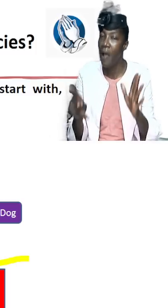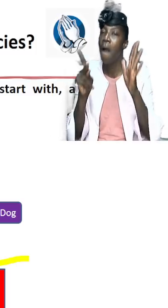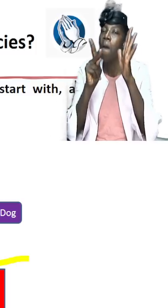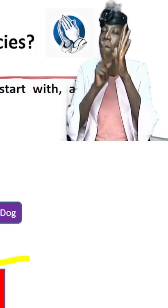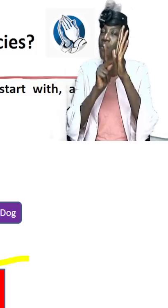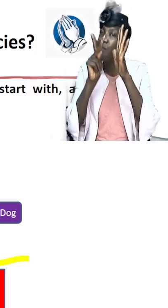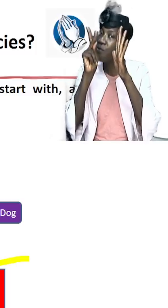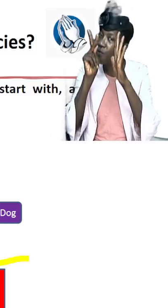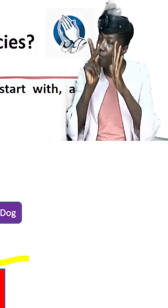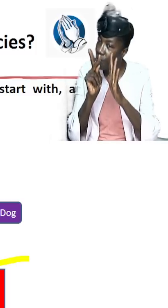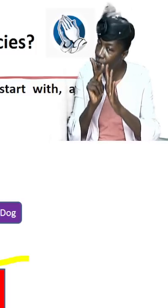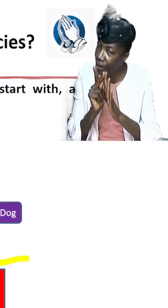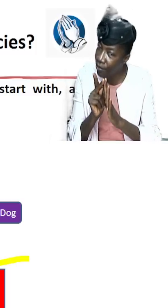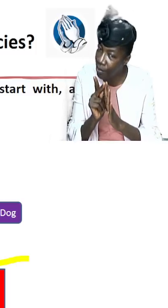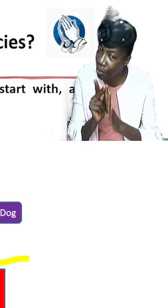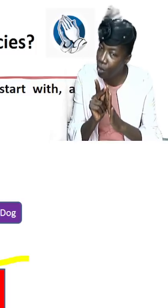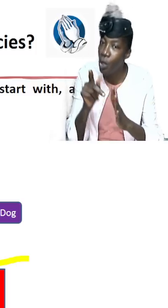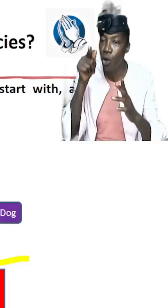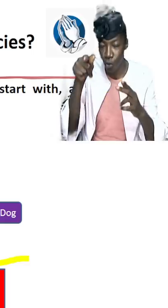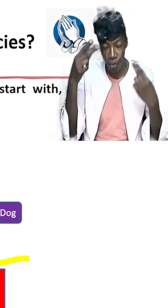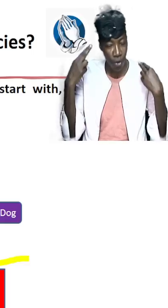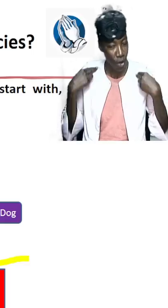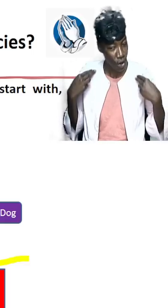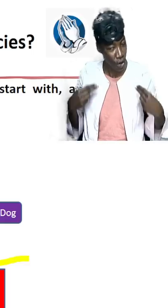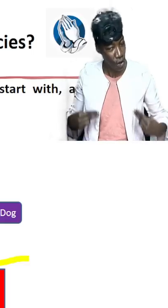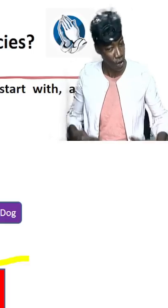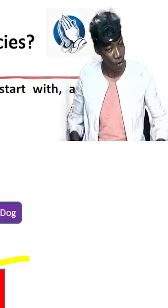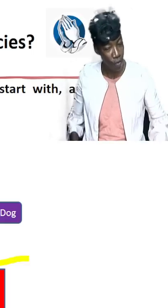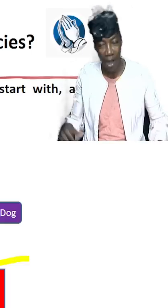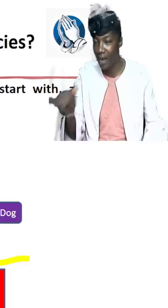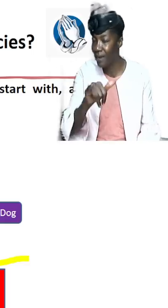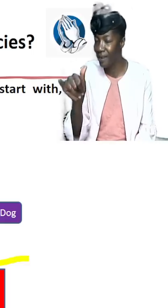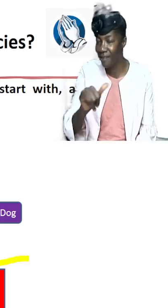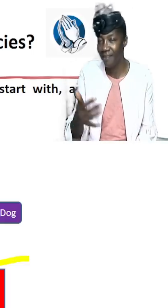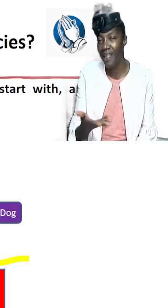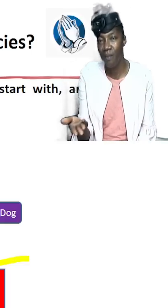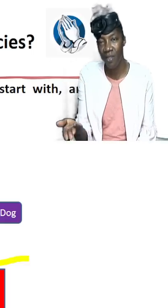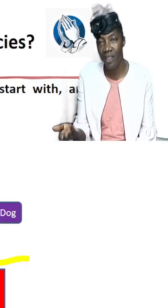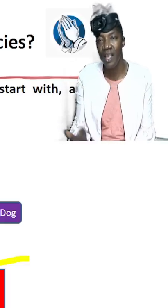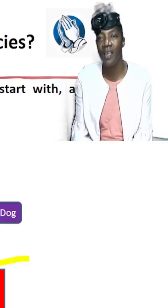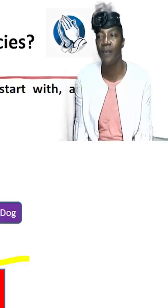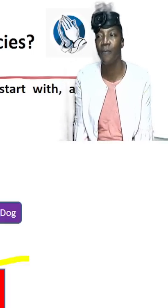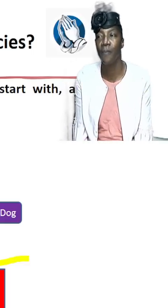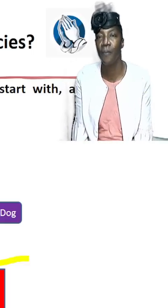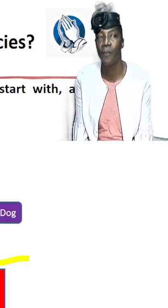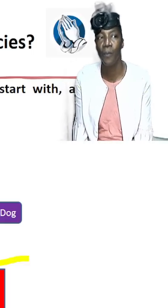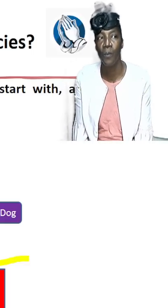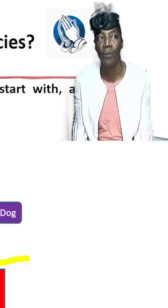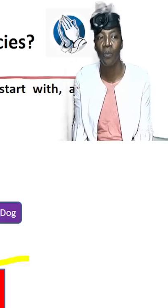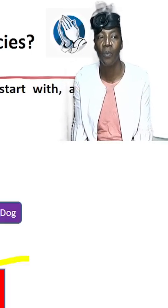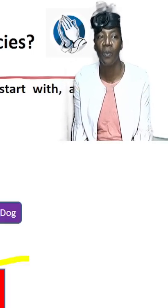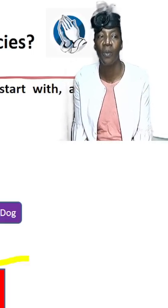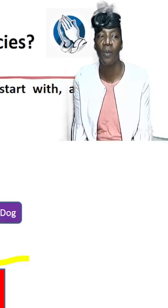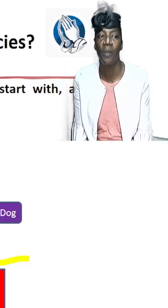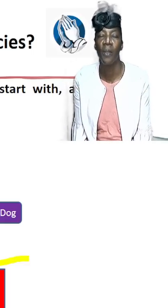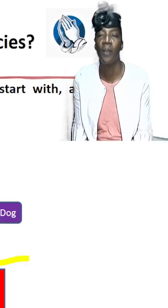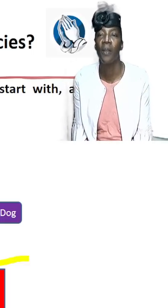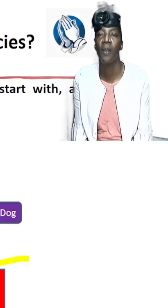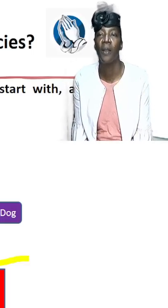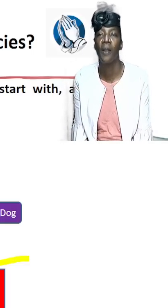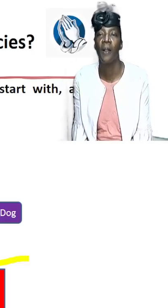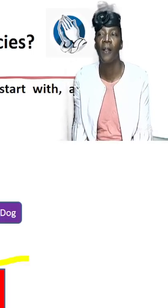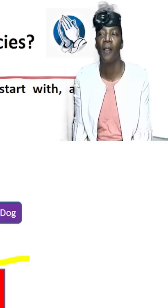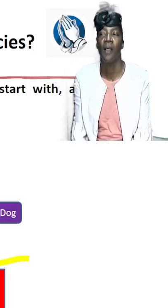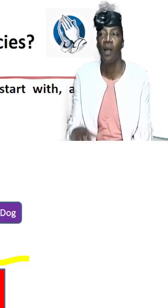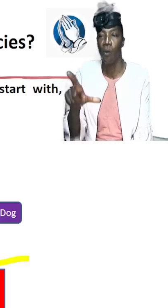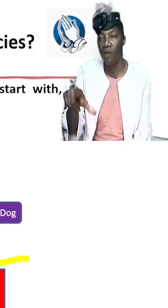It is the same thing. We apply the principles to humankind. So we